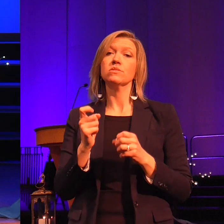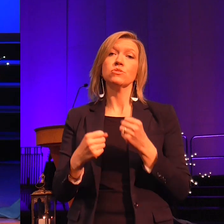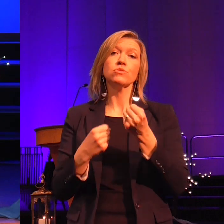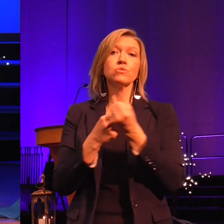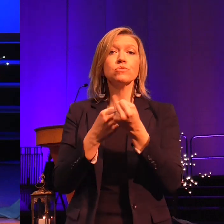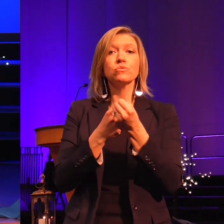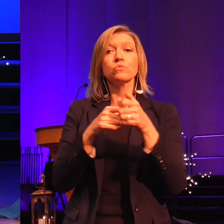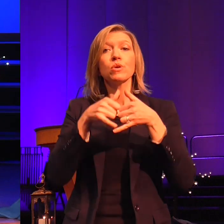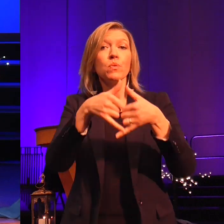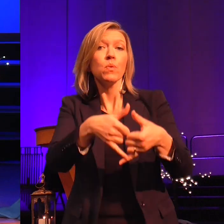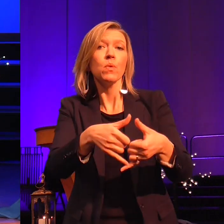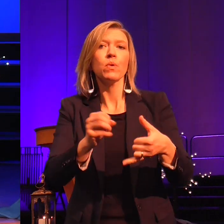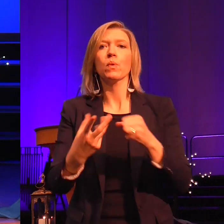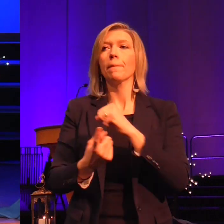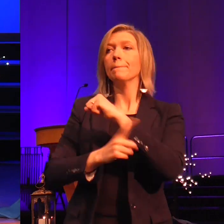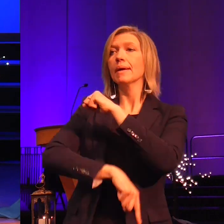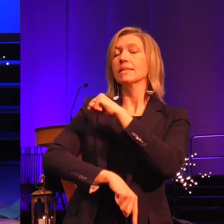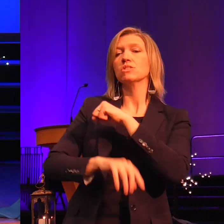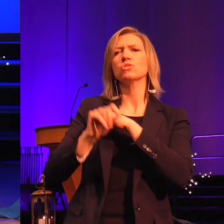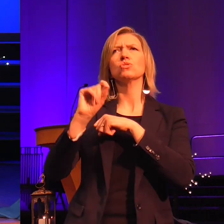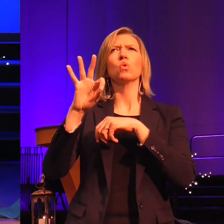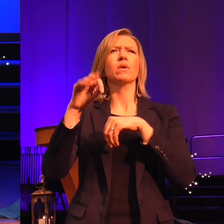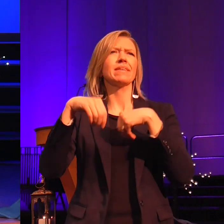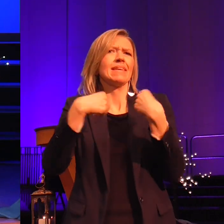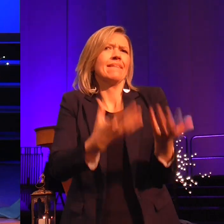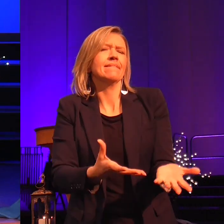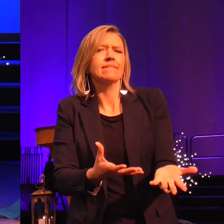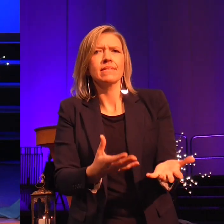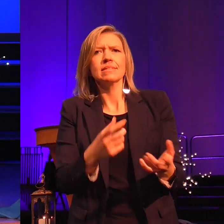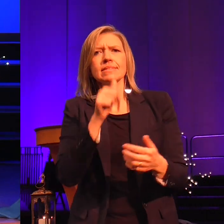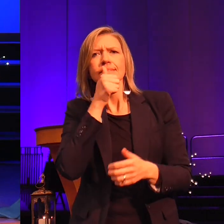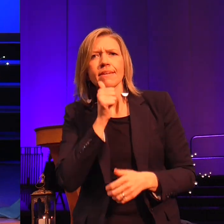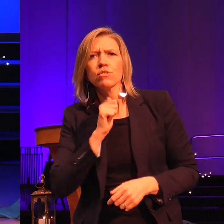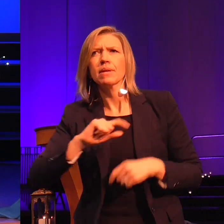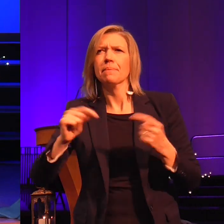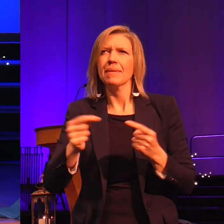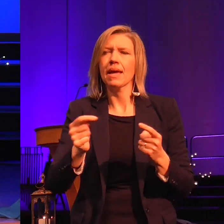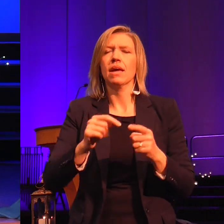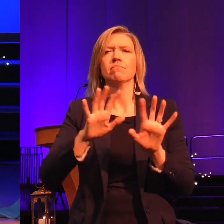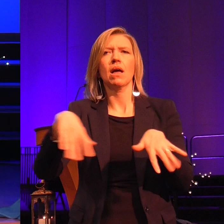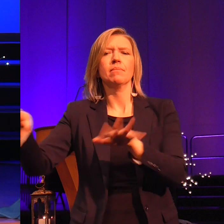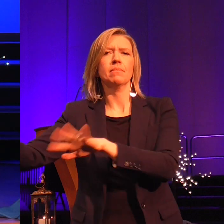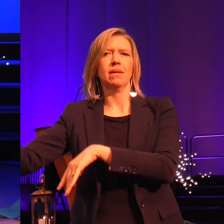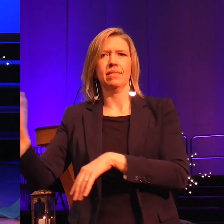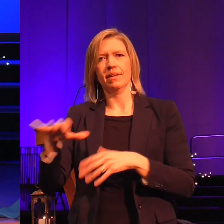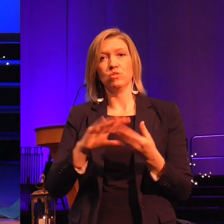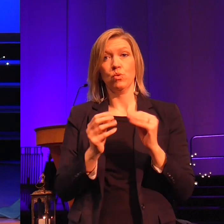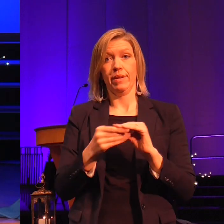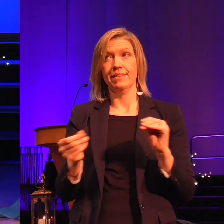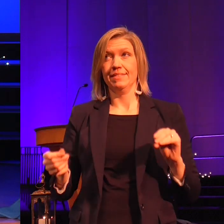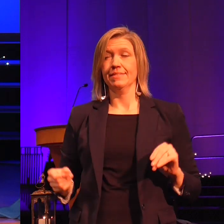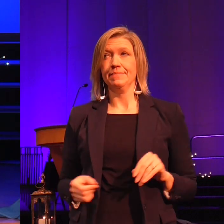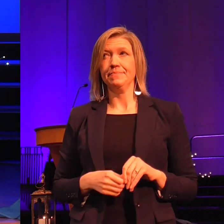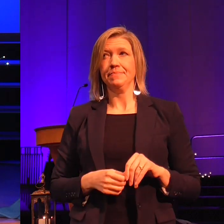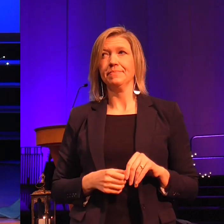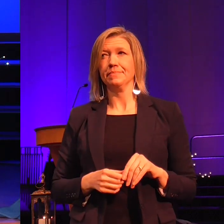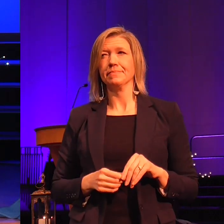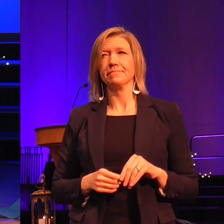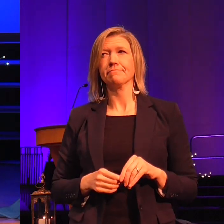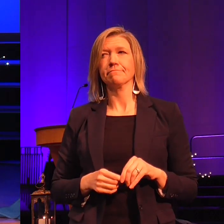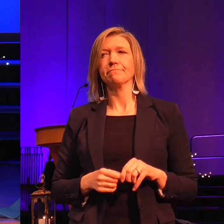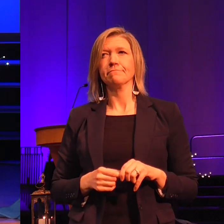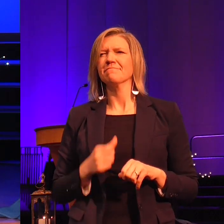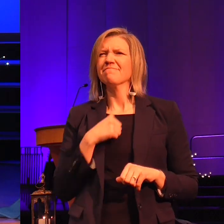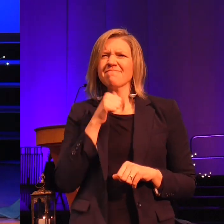the blessing of suffering and pain so that they may grow, whatever that story is, okay? I